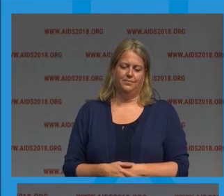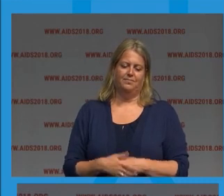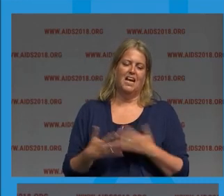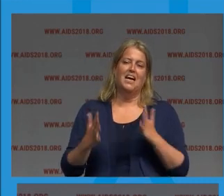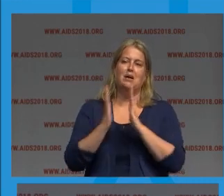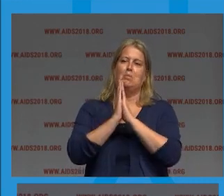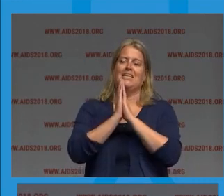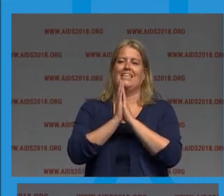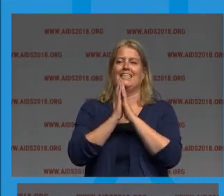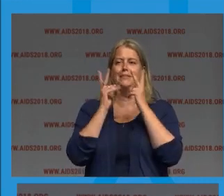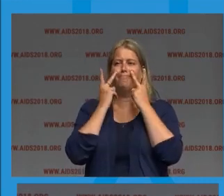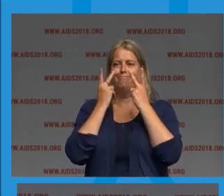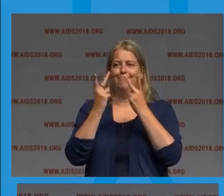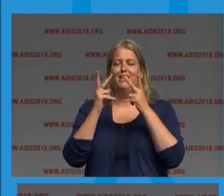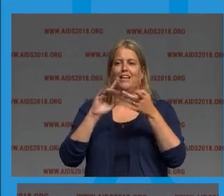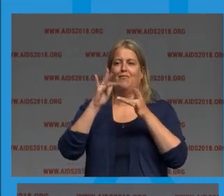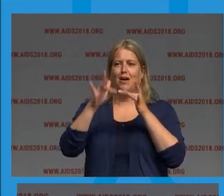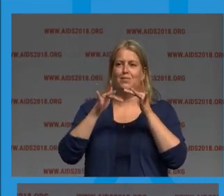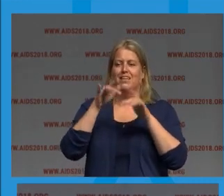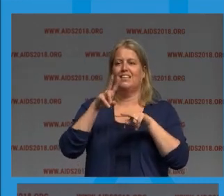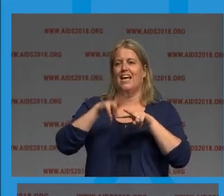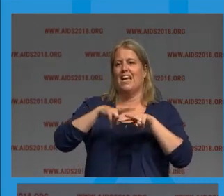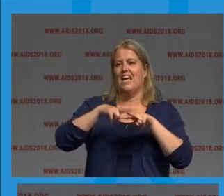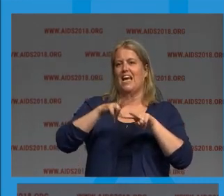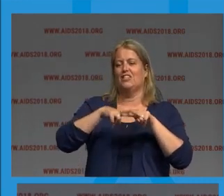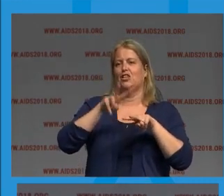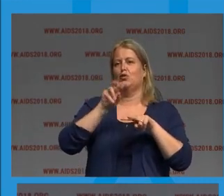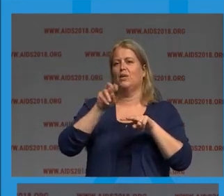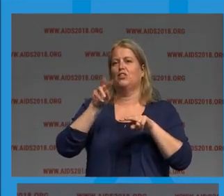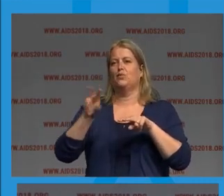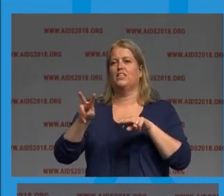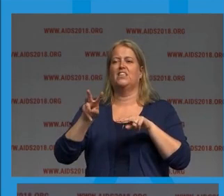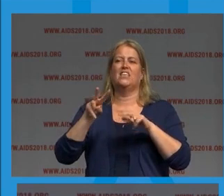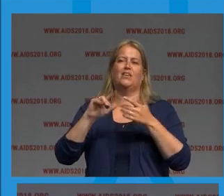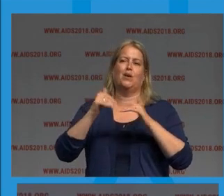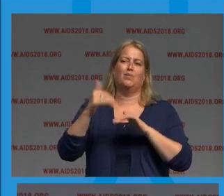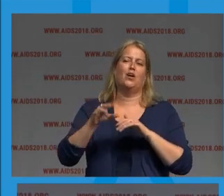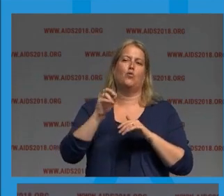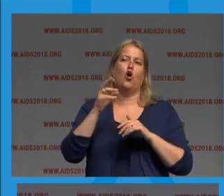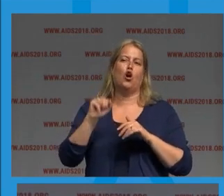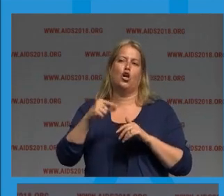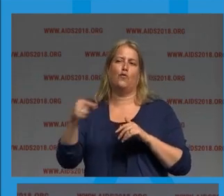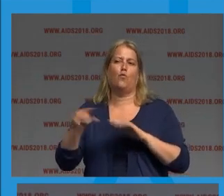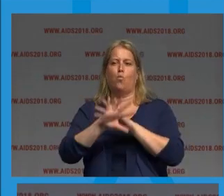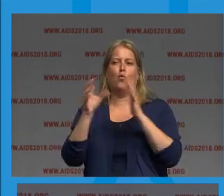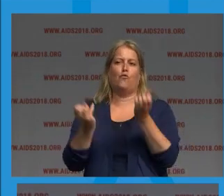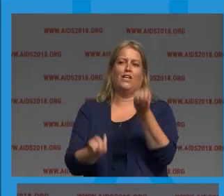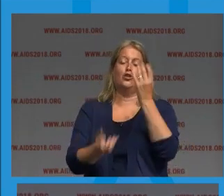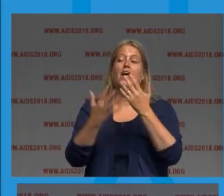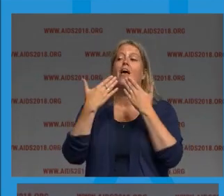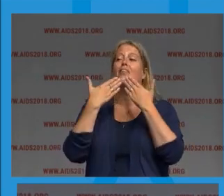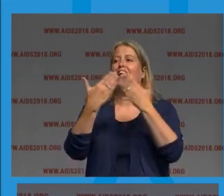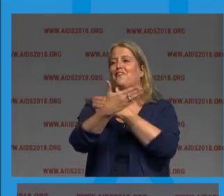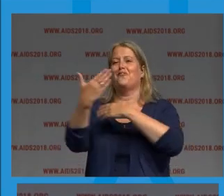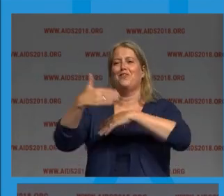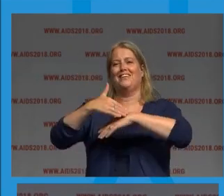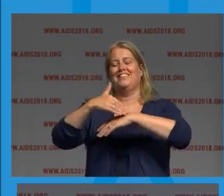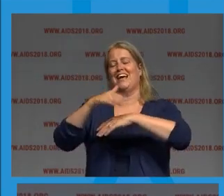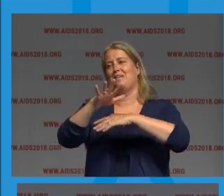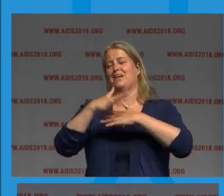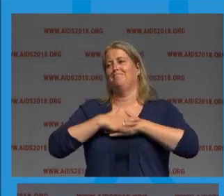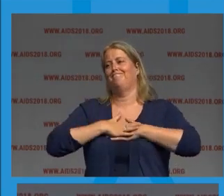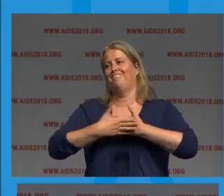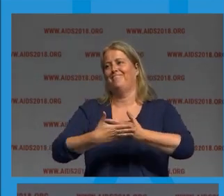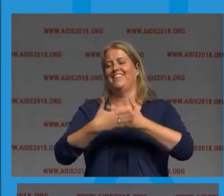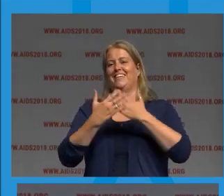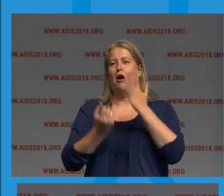And please visit the website, AIDS2020forall.org, for lots of resources. Thank you for your time. I really appreciate the opportunity